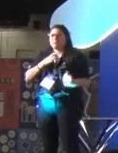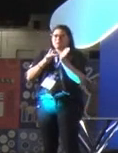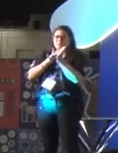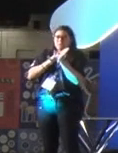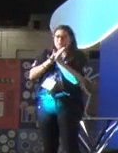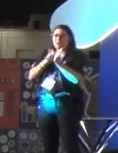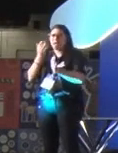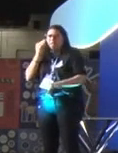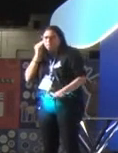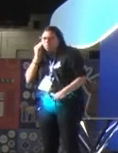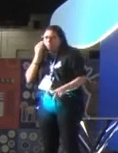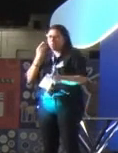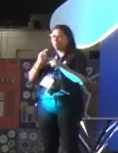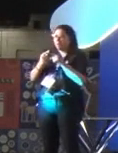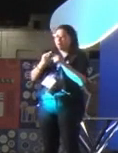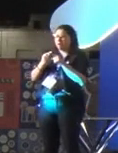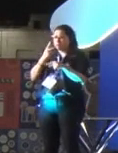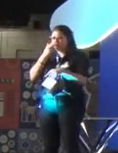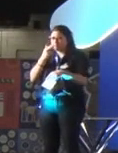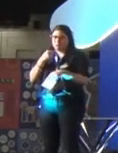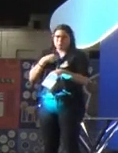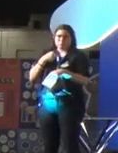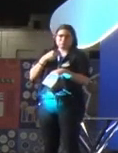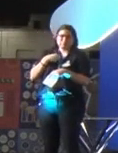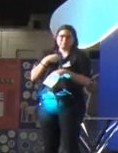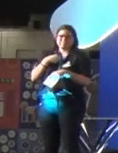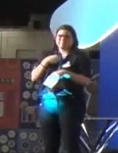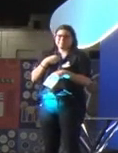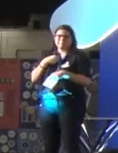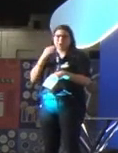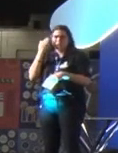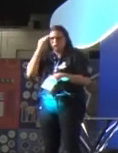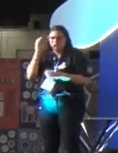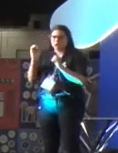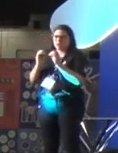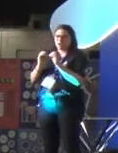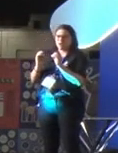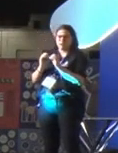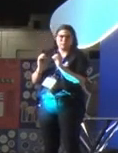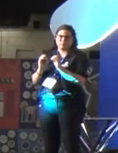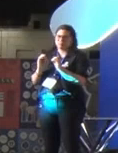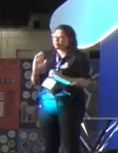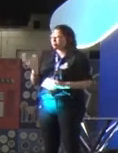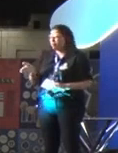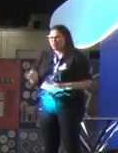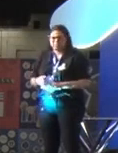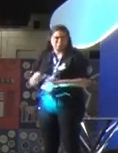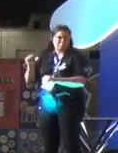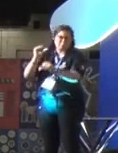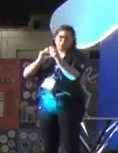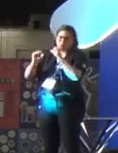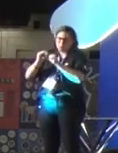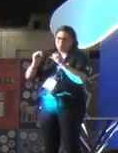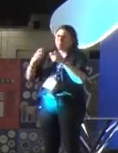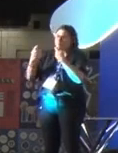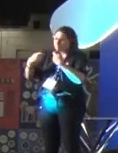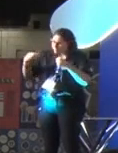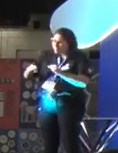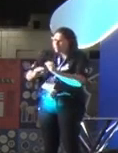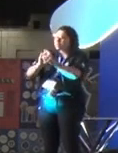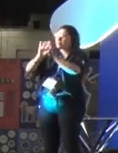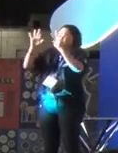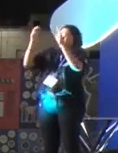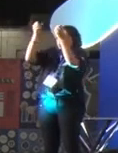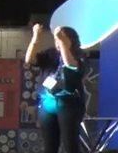understand. But I think the world has moved on from there, and clarity is important. Explanations